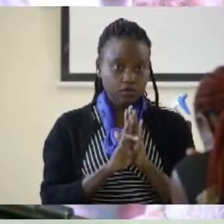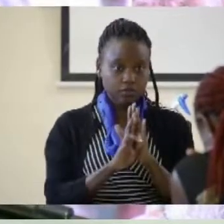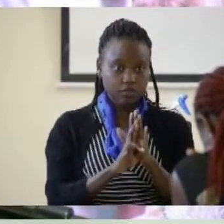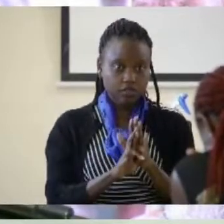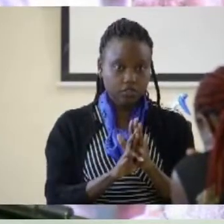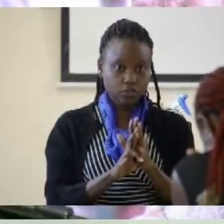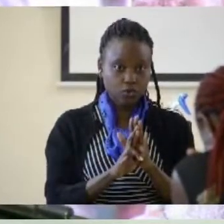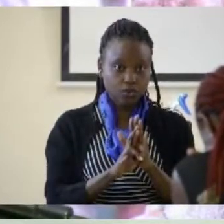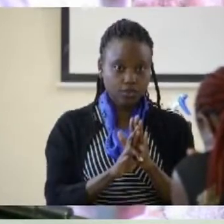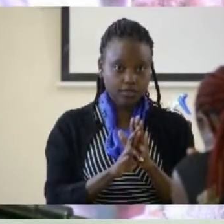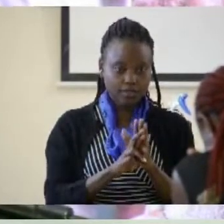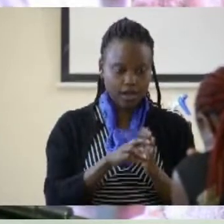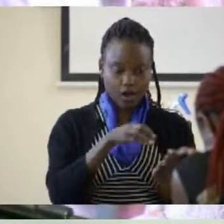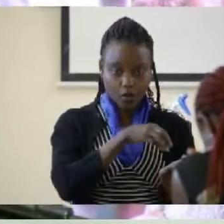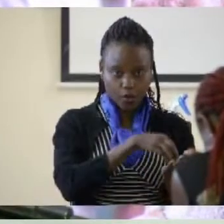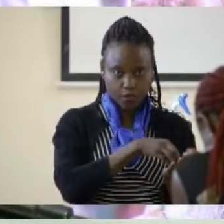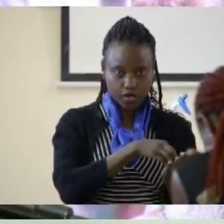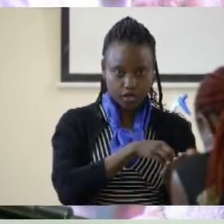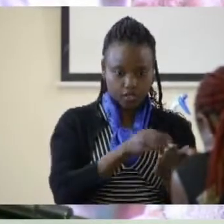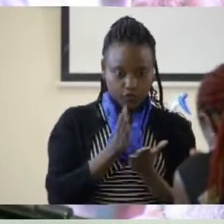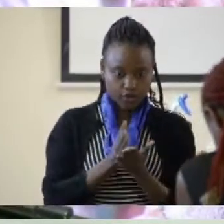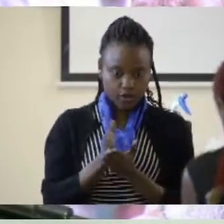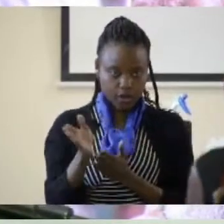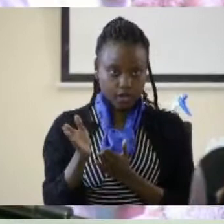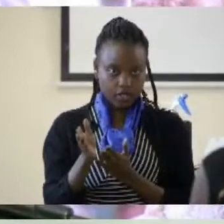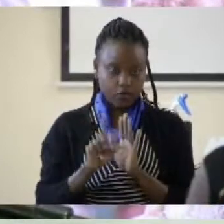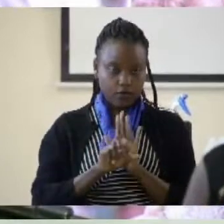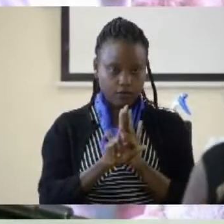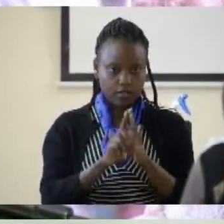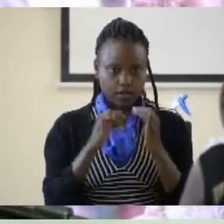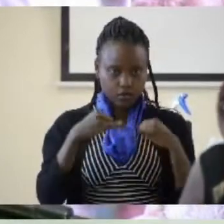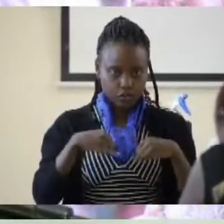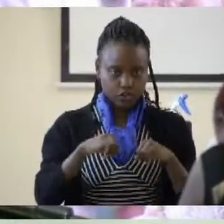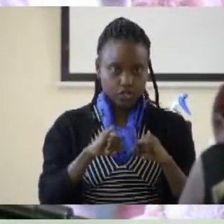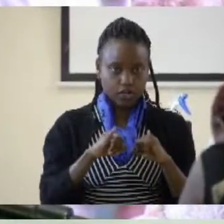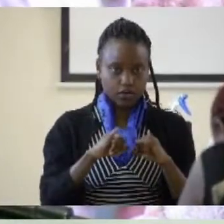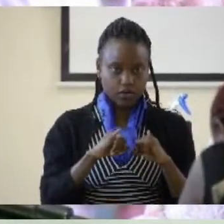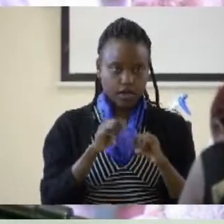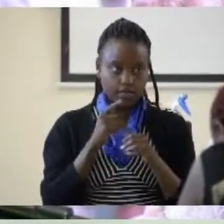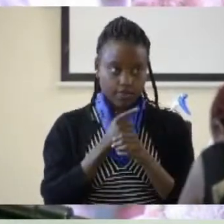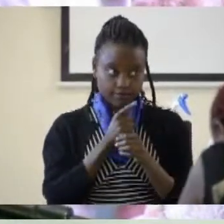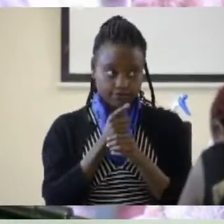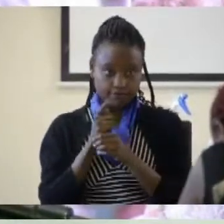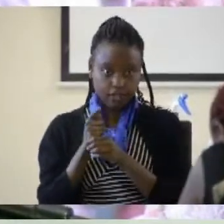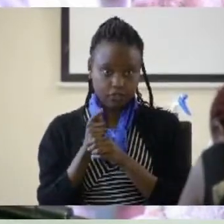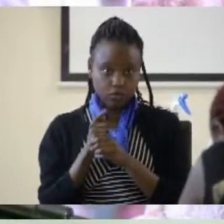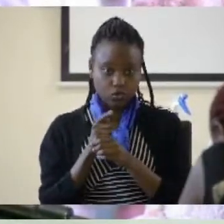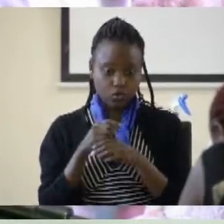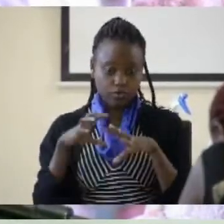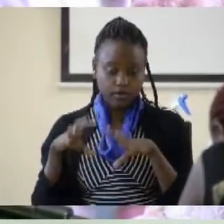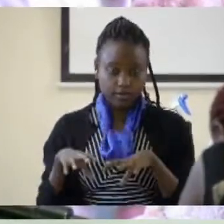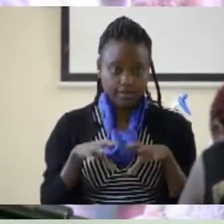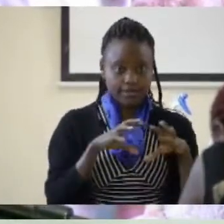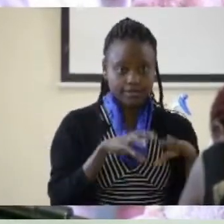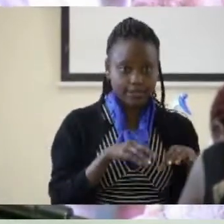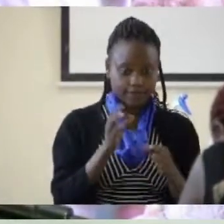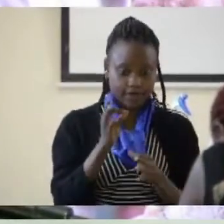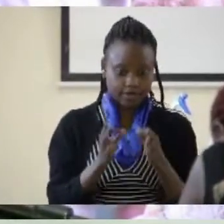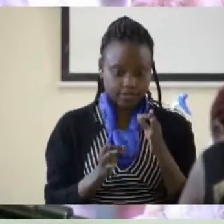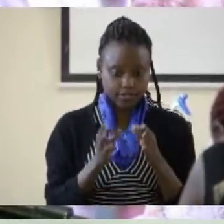component of right to legal trial and accrues to a person who is likely to suffer substantial